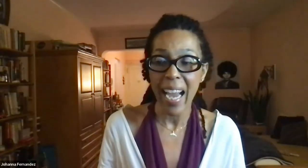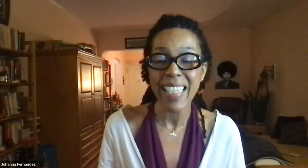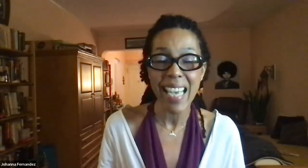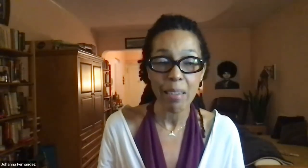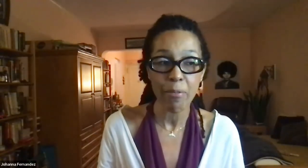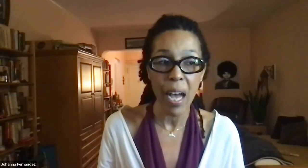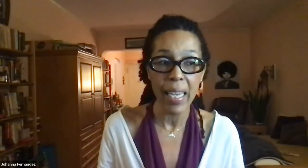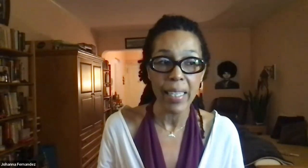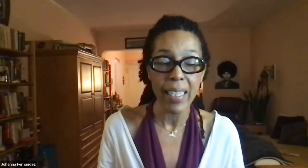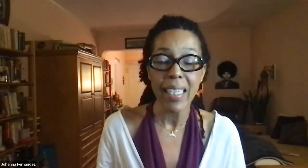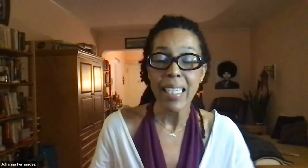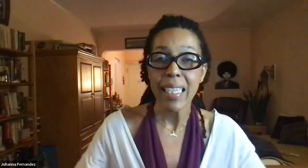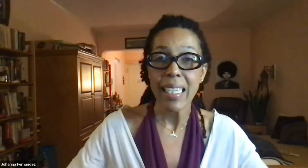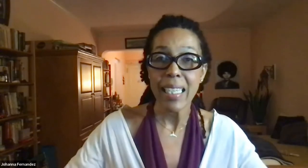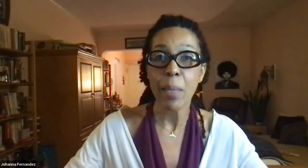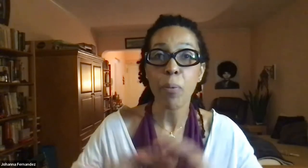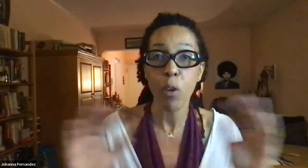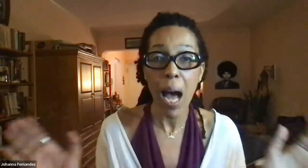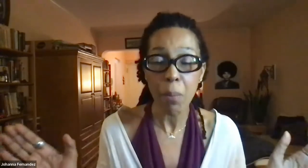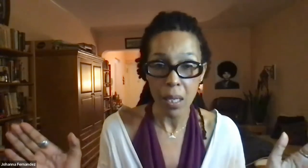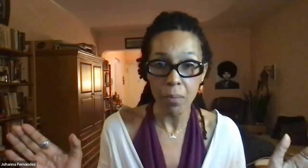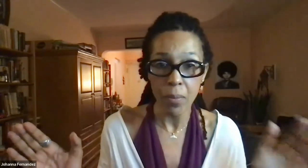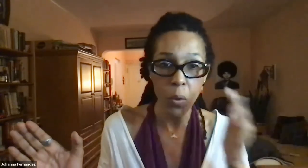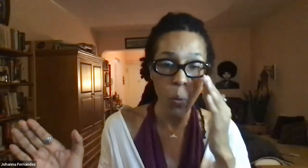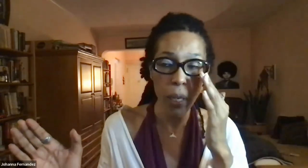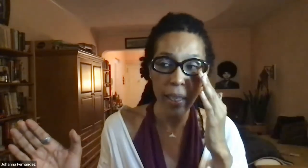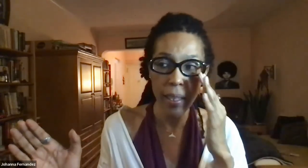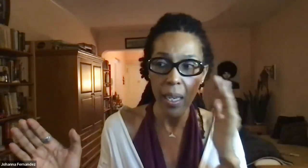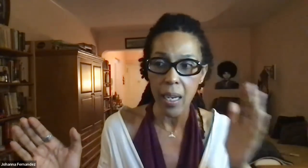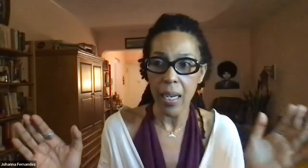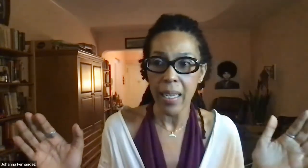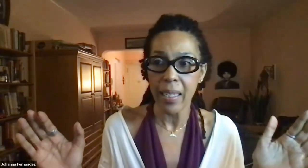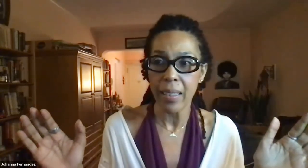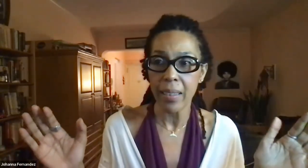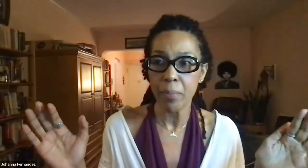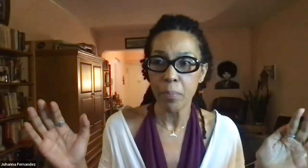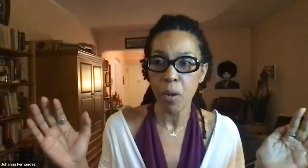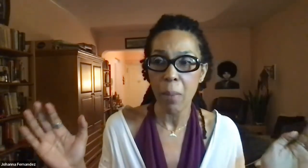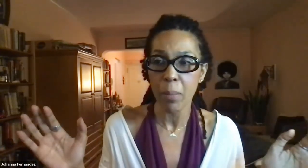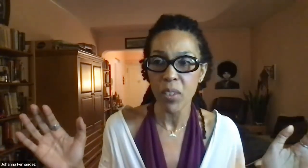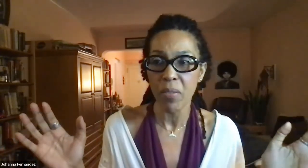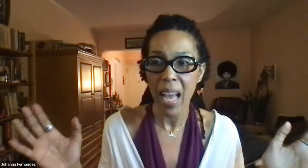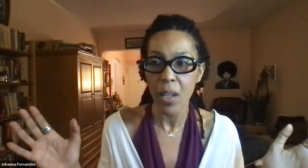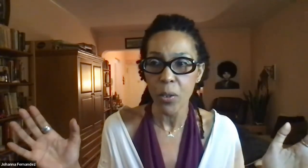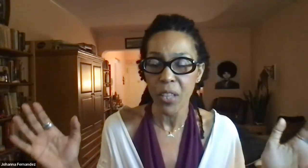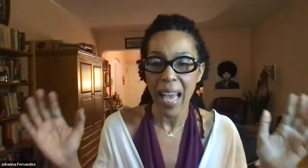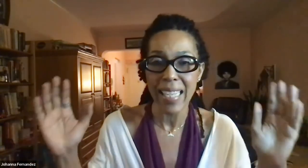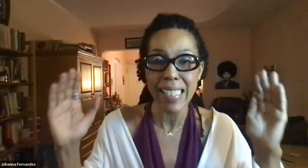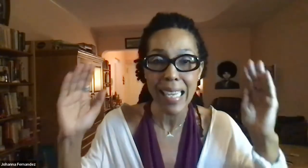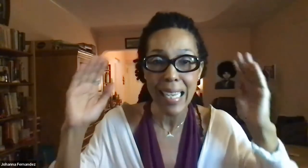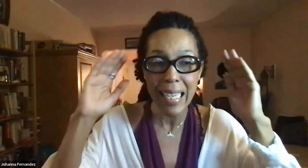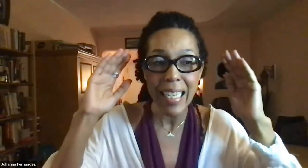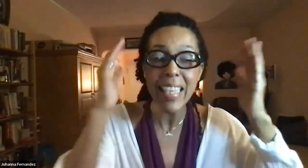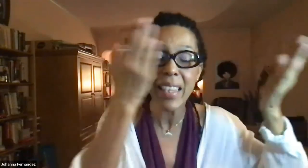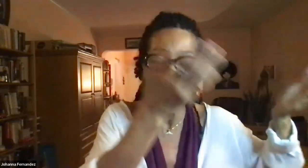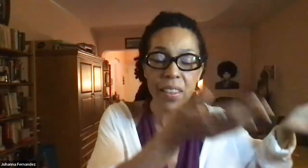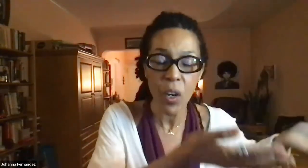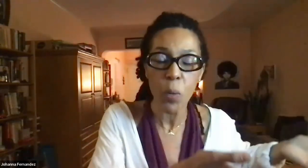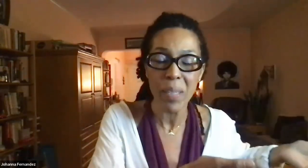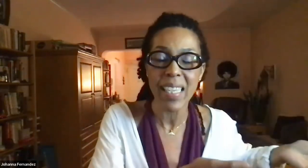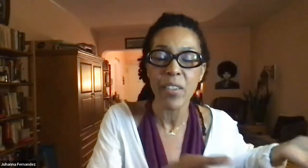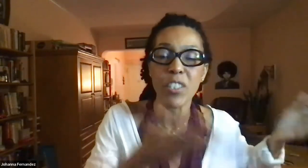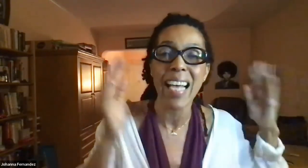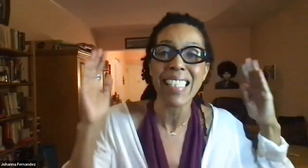they identified the problem with problems of health as